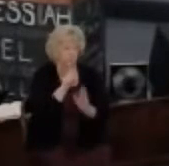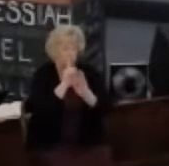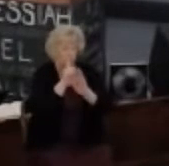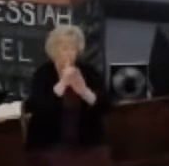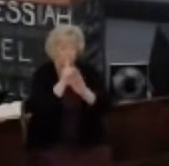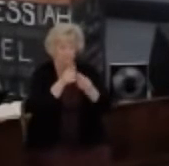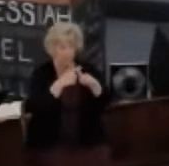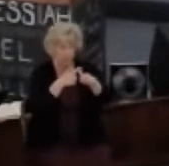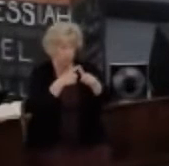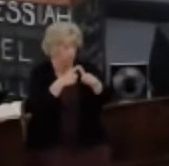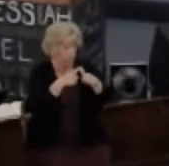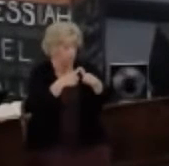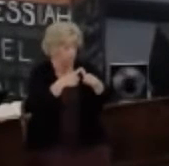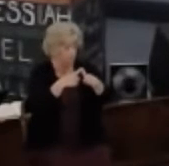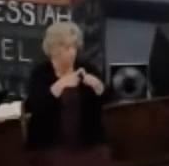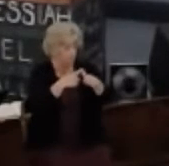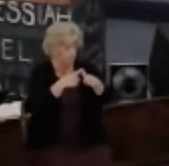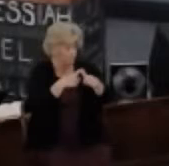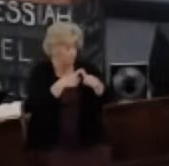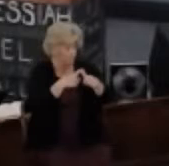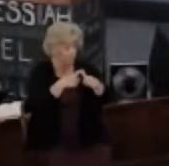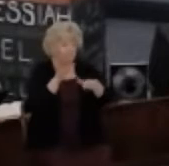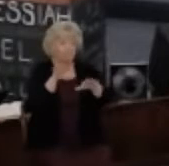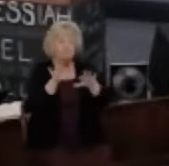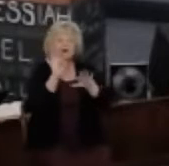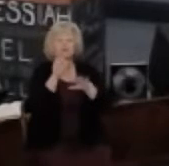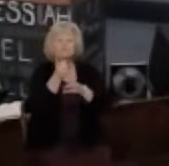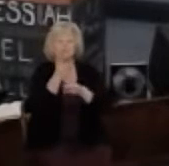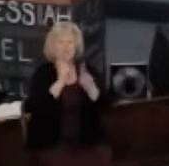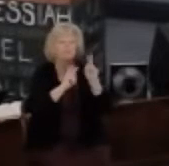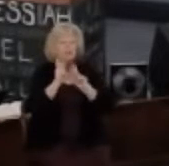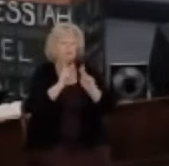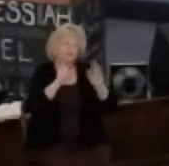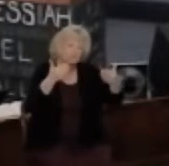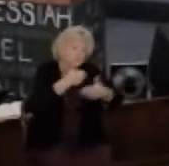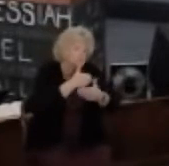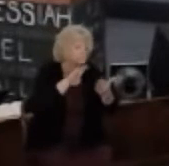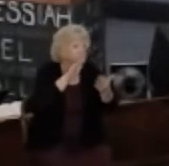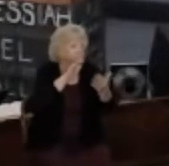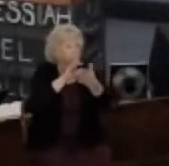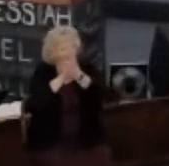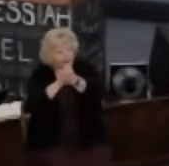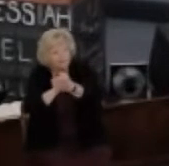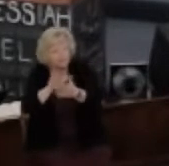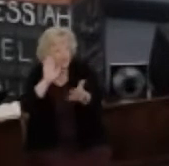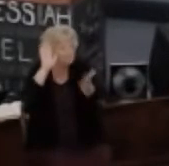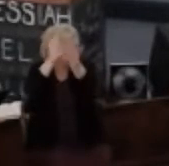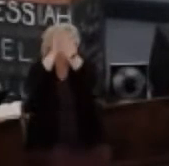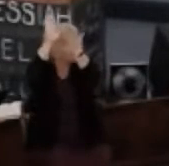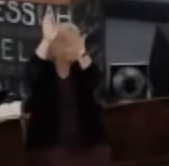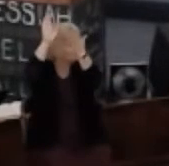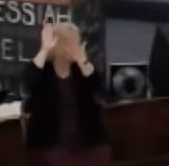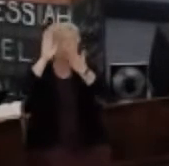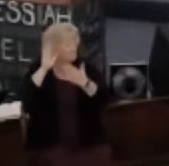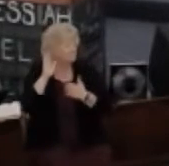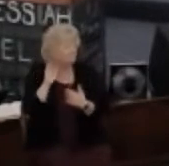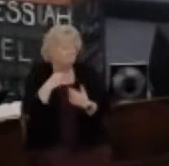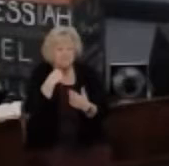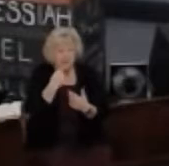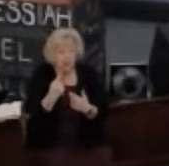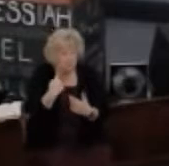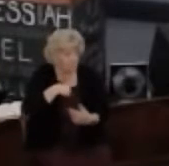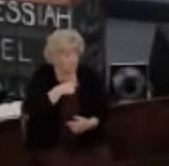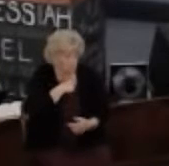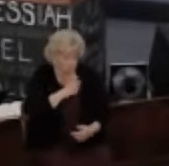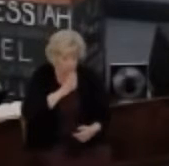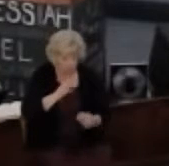But first, I want you to find a few people to greet with a hug, a handshake, or a high five. And I want you to tell them that we're